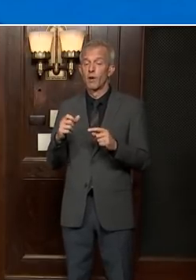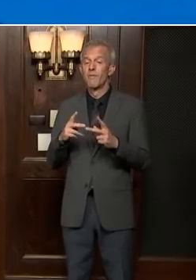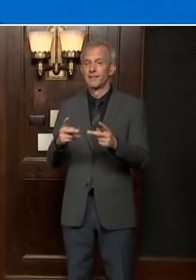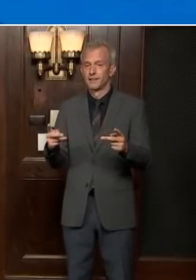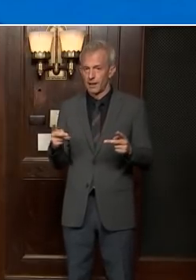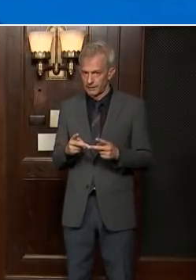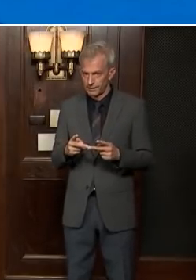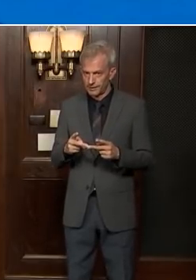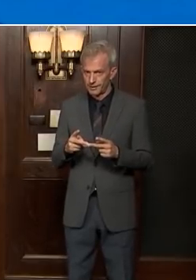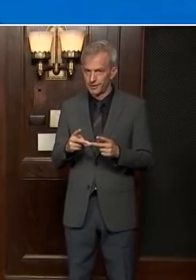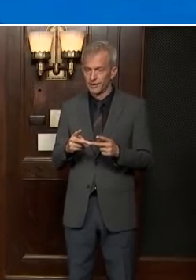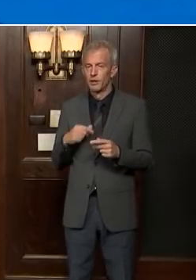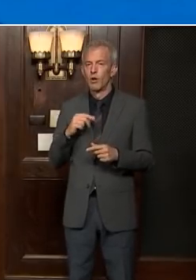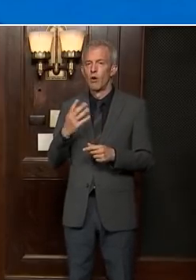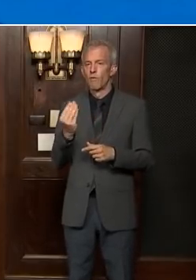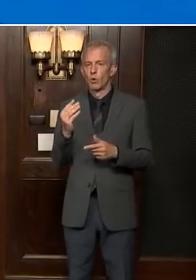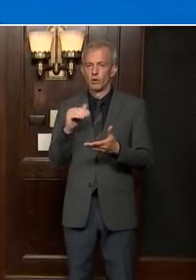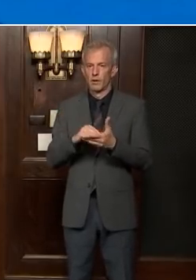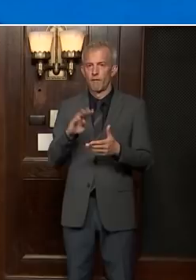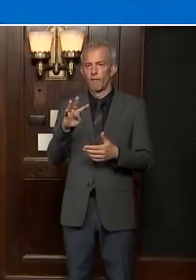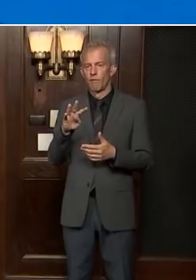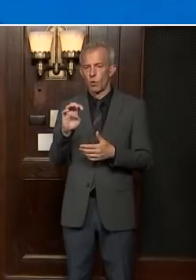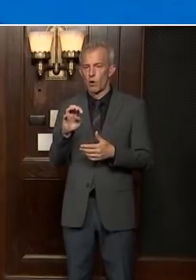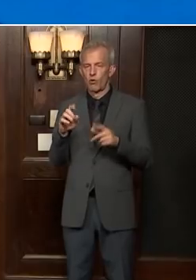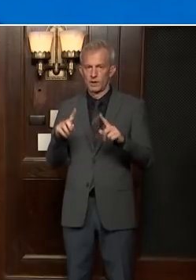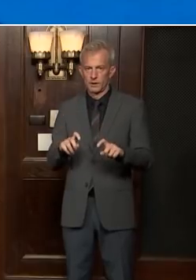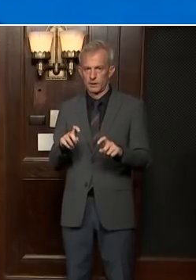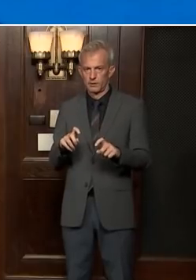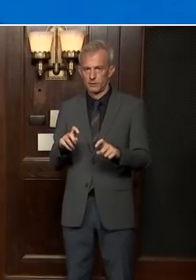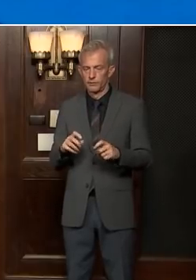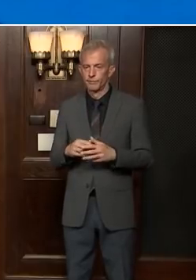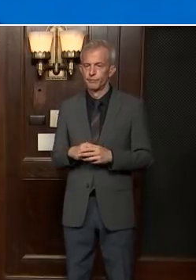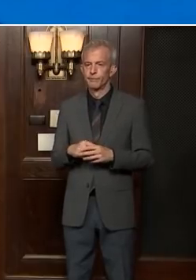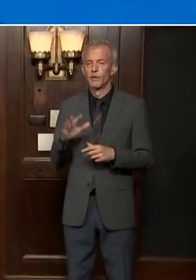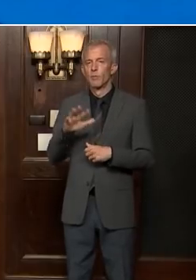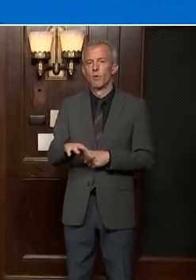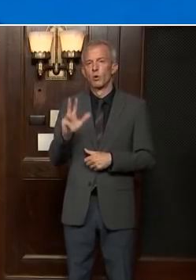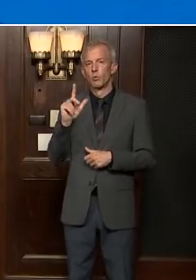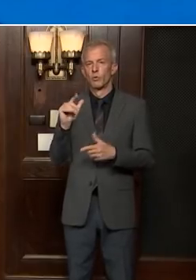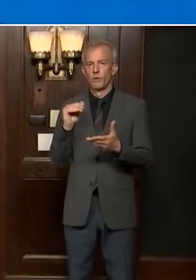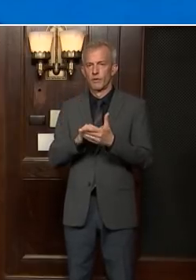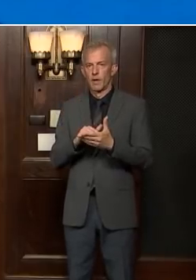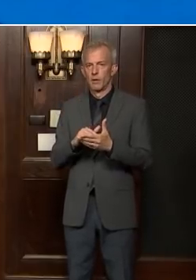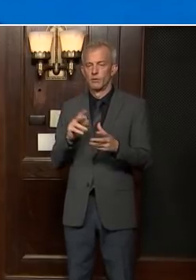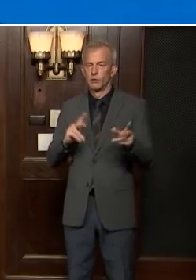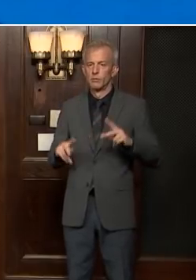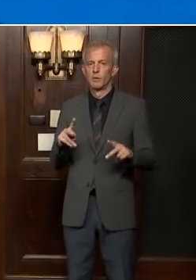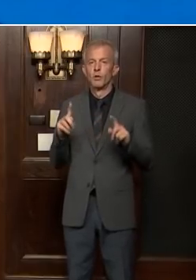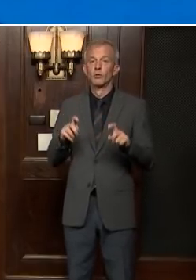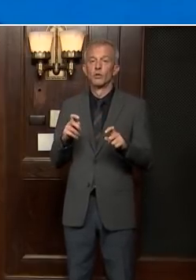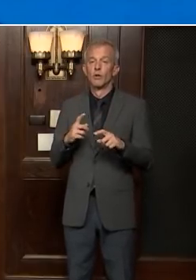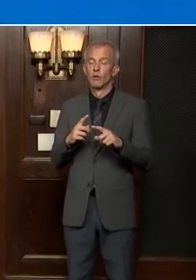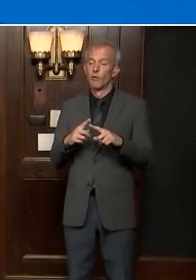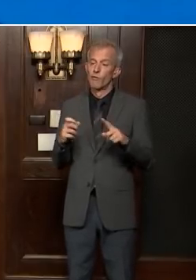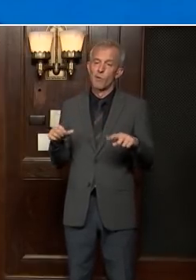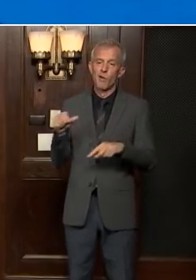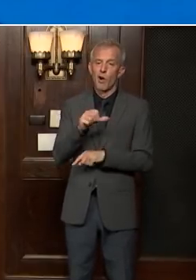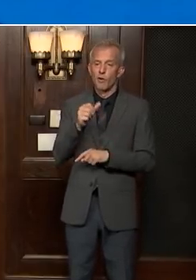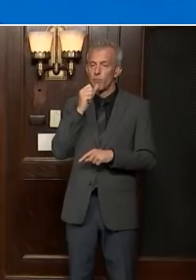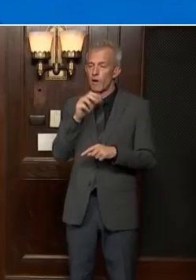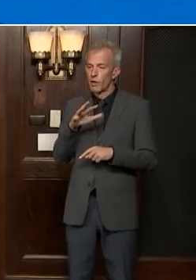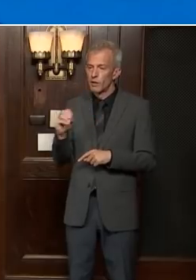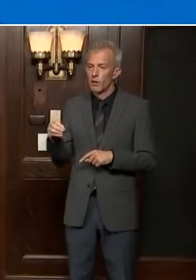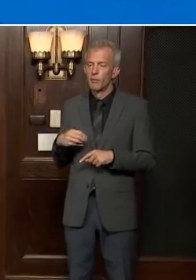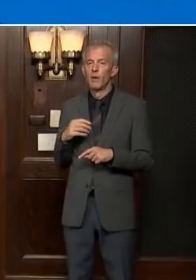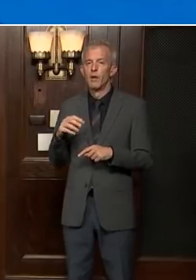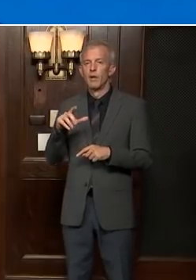to 14,400. Additional about 23,000 people have been tested through other providers, through LA County's Public